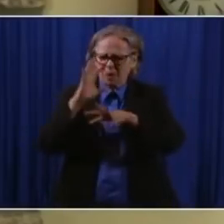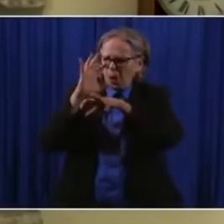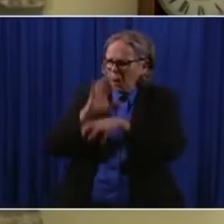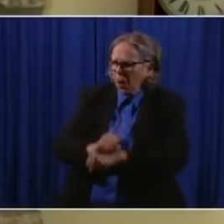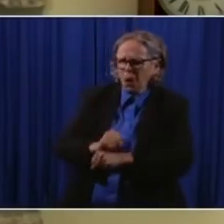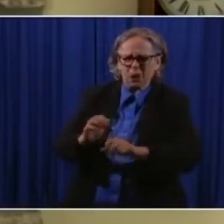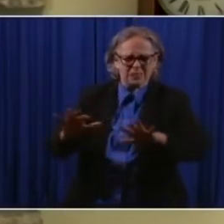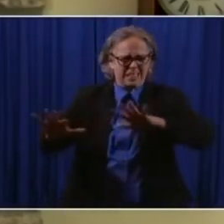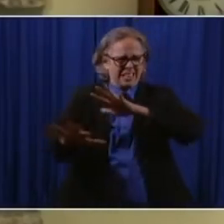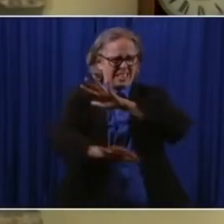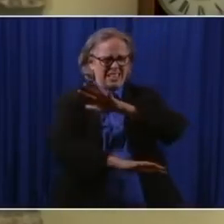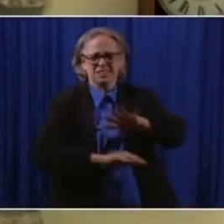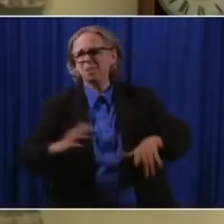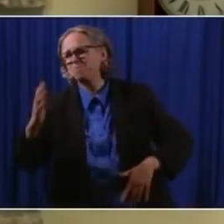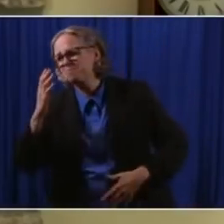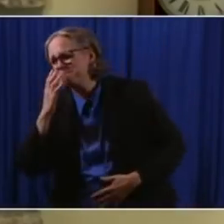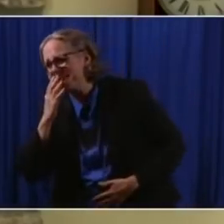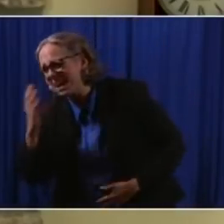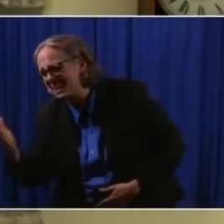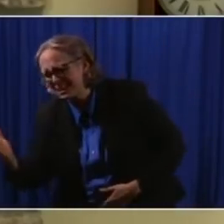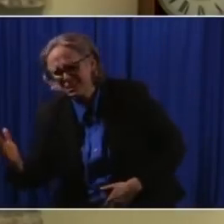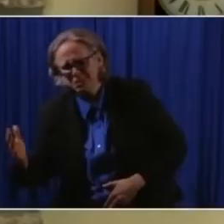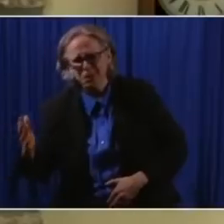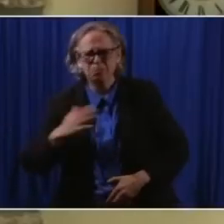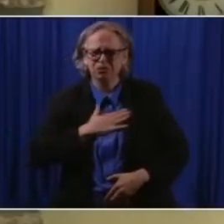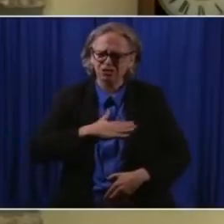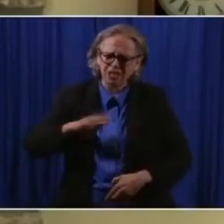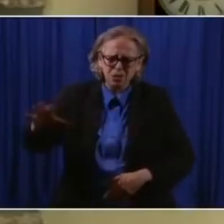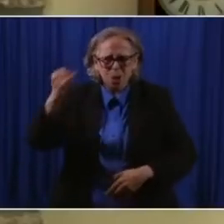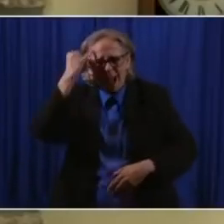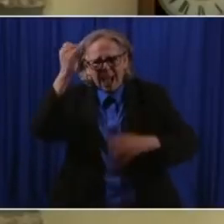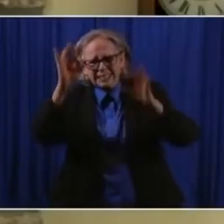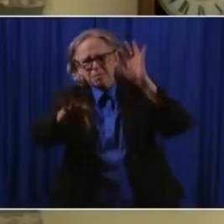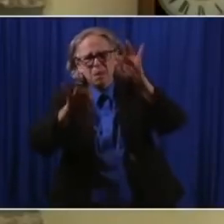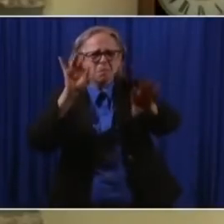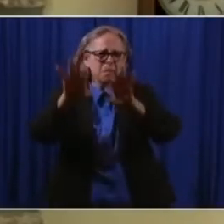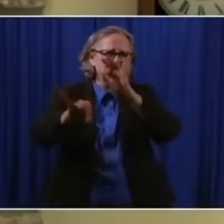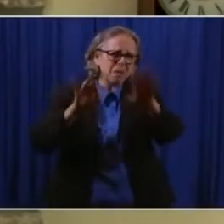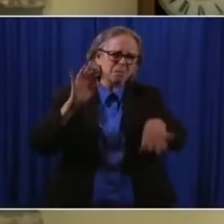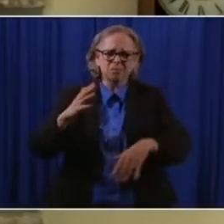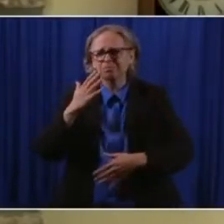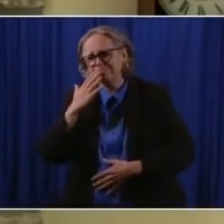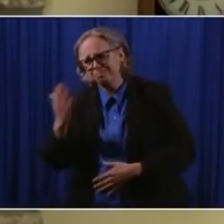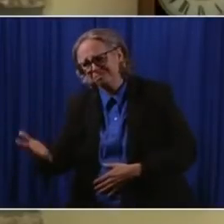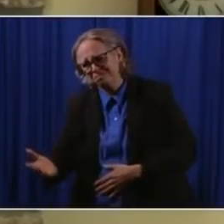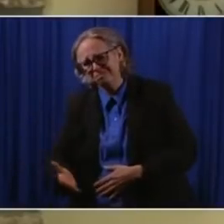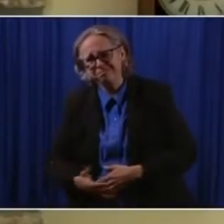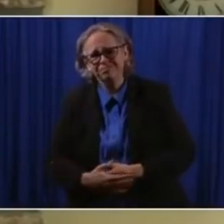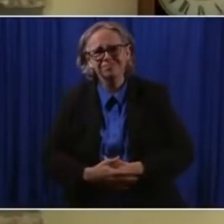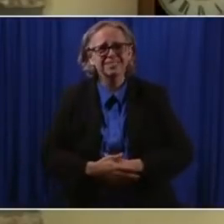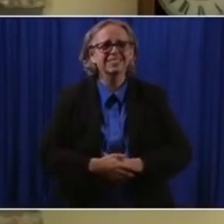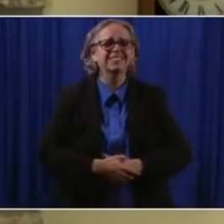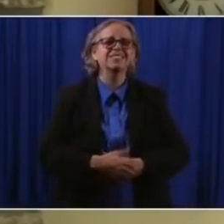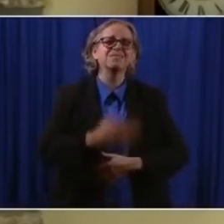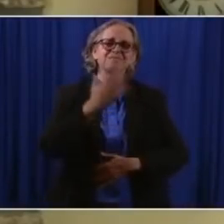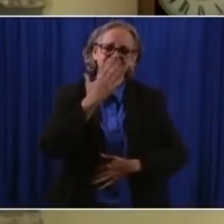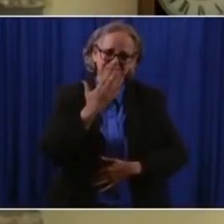for sharing some ideas with us and your experience with us. We appreciate it. Thank you. Thank